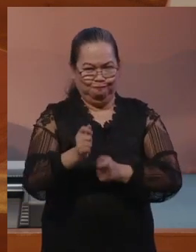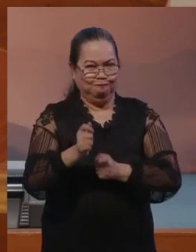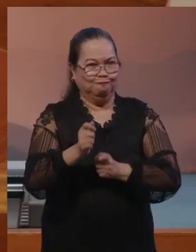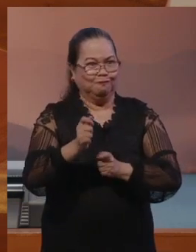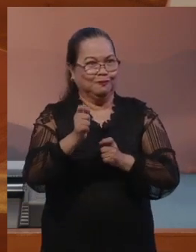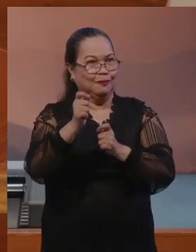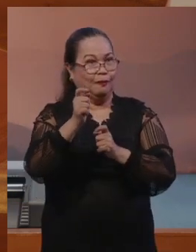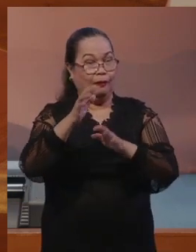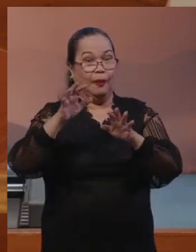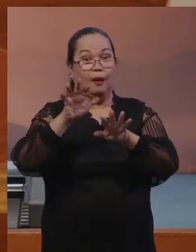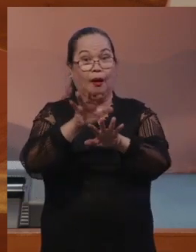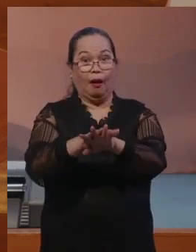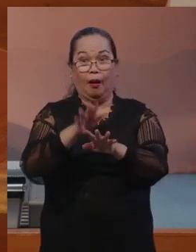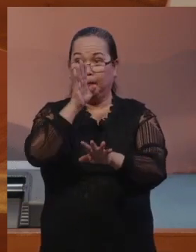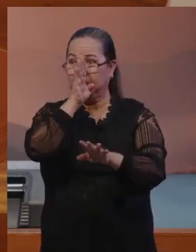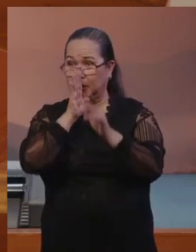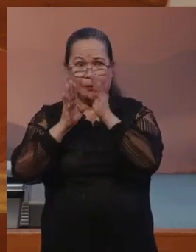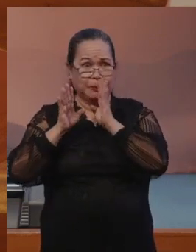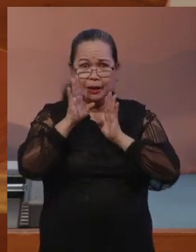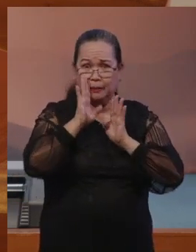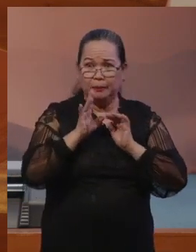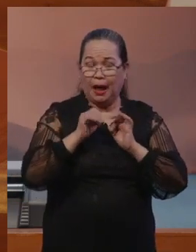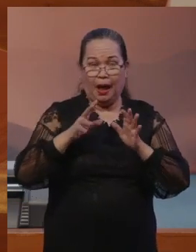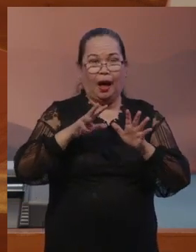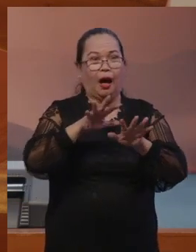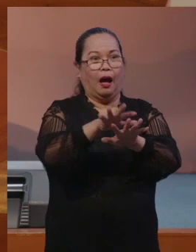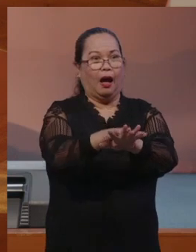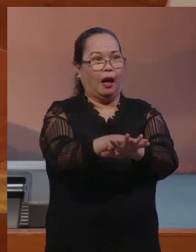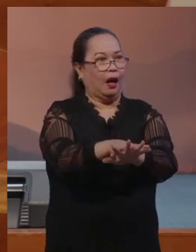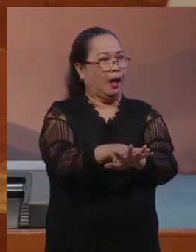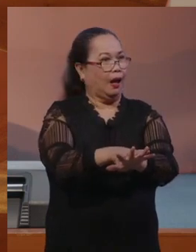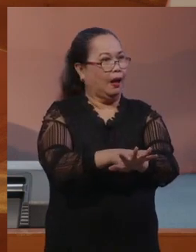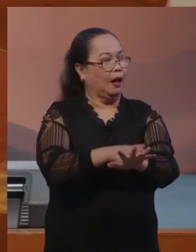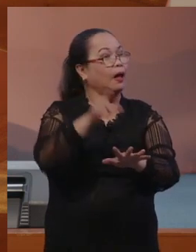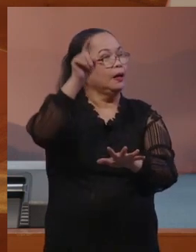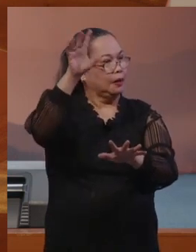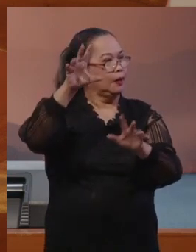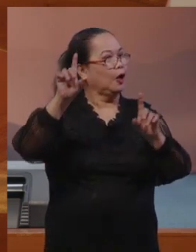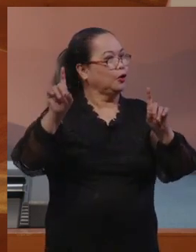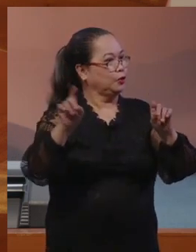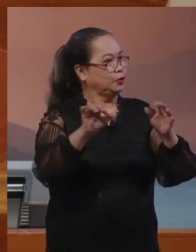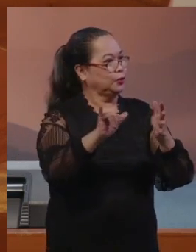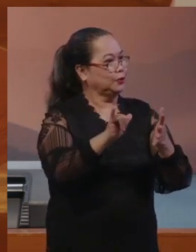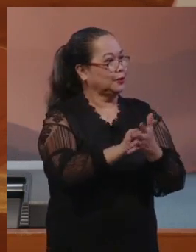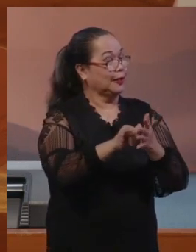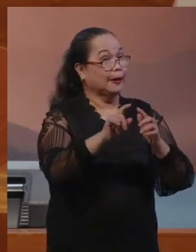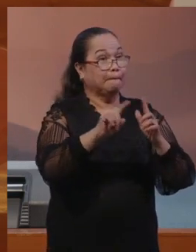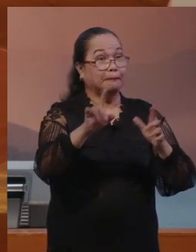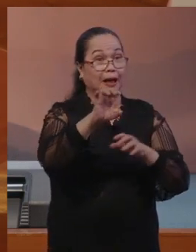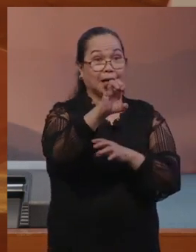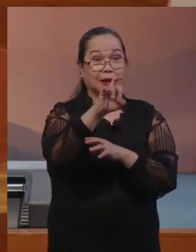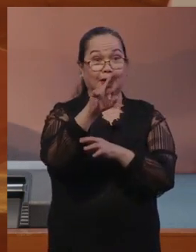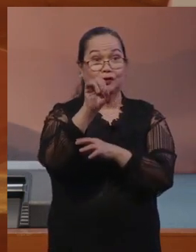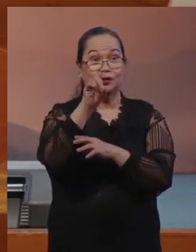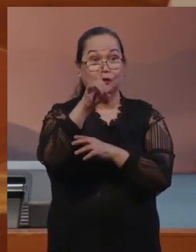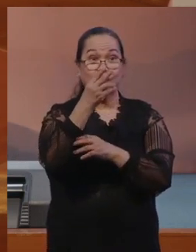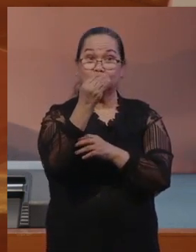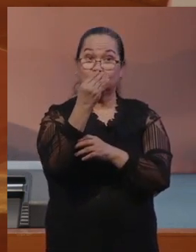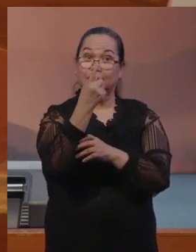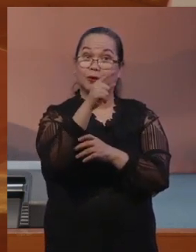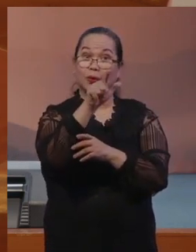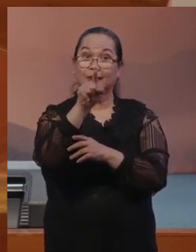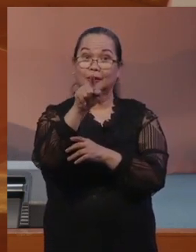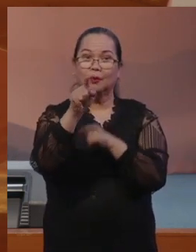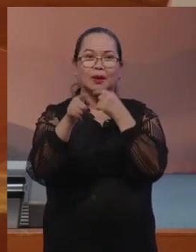para mabagal sila. No? Ginawa lahat ng Diyos yun. Pero sa Exodus 14:21, ang sabi